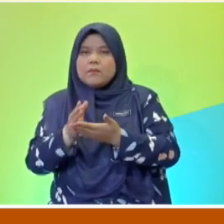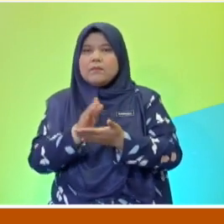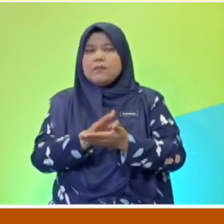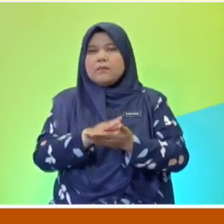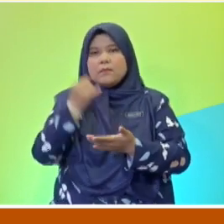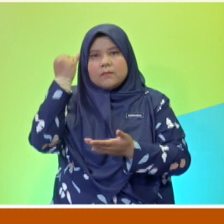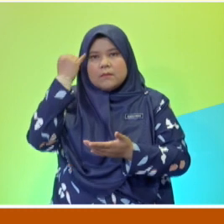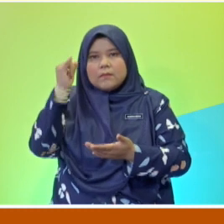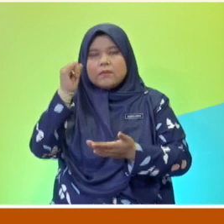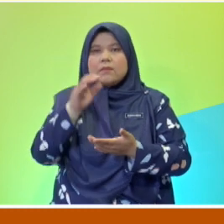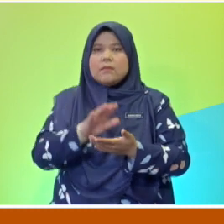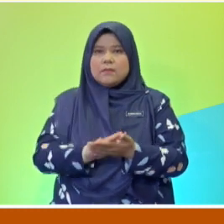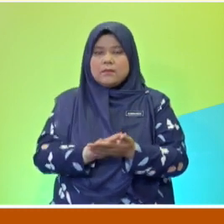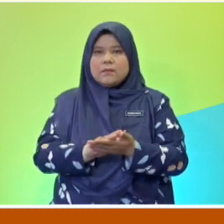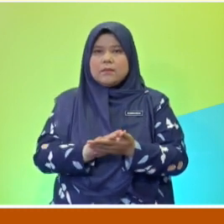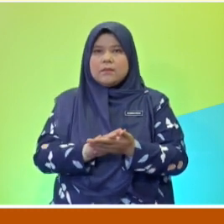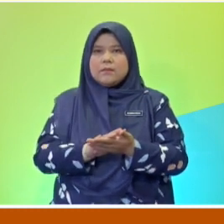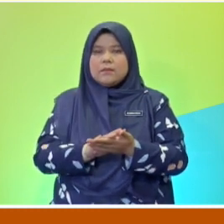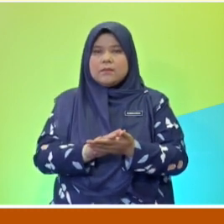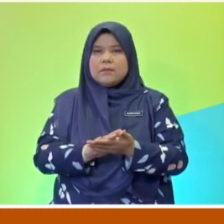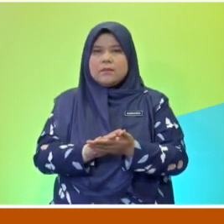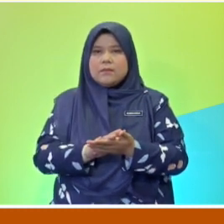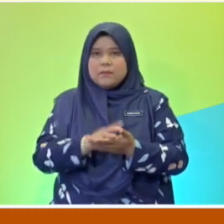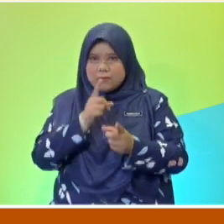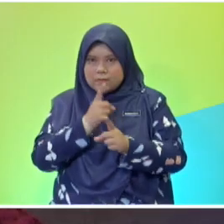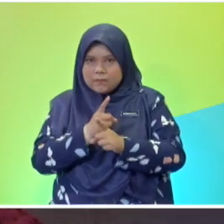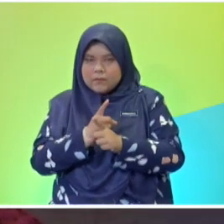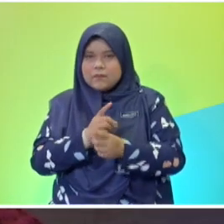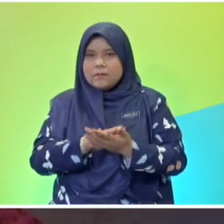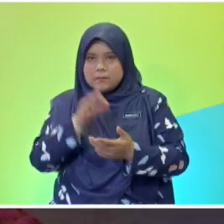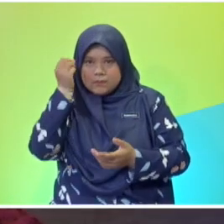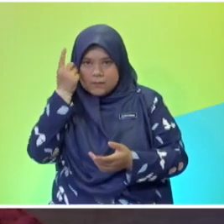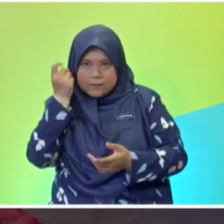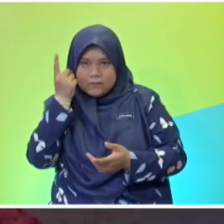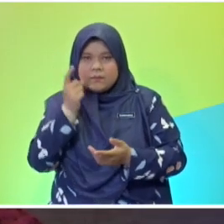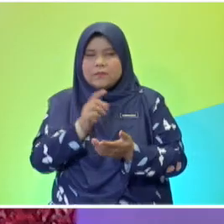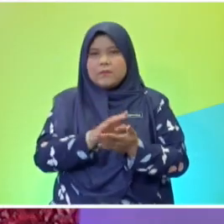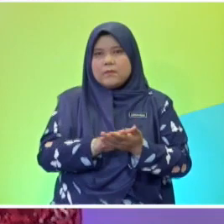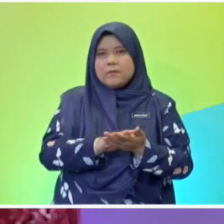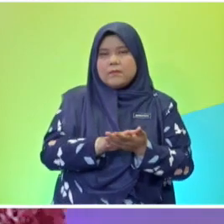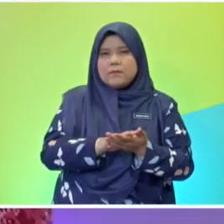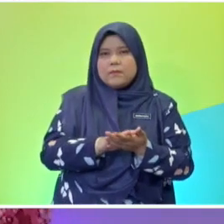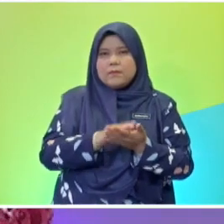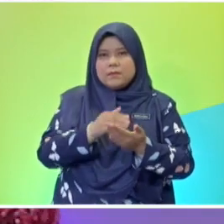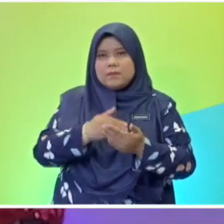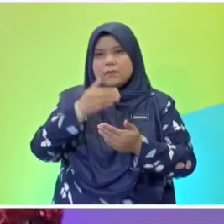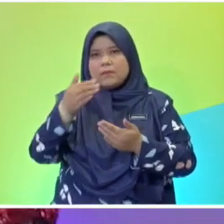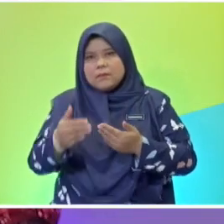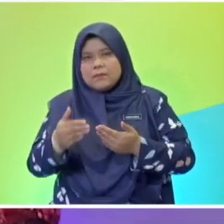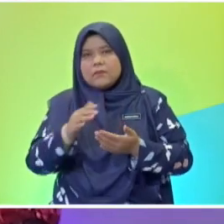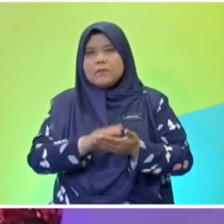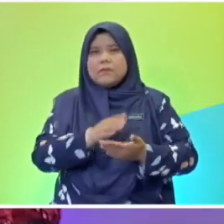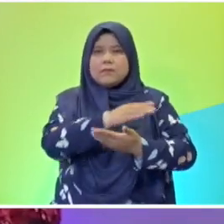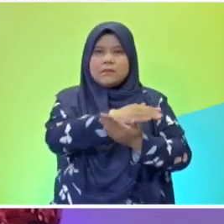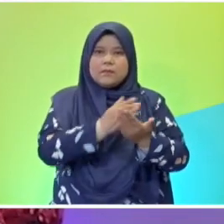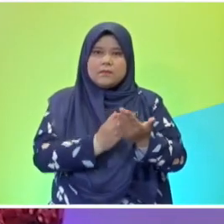ideas. Okay, understood. Okay. Yep, clear. Is that clear, Chris? Very clear. All Thank you very right. much, Miss. Okay, so we are going to move on to part 3.